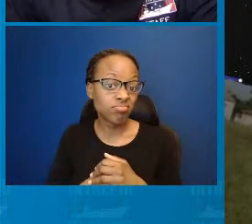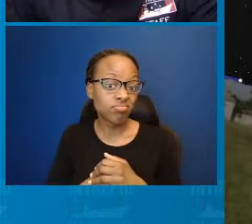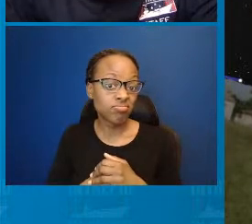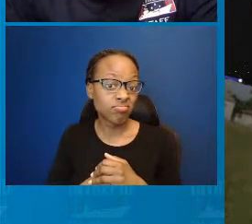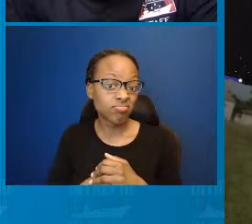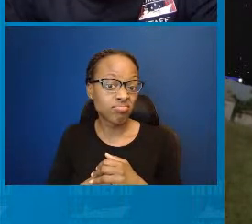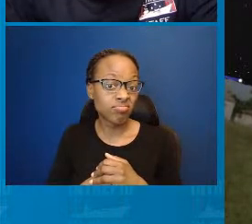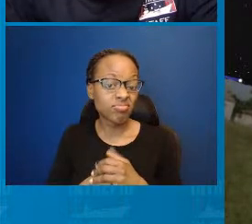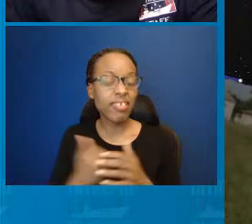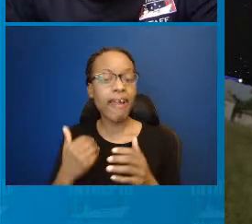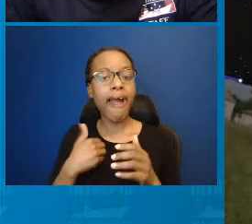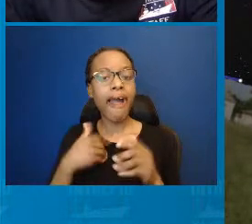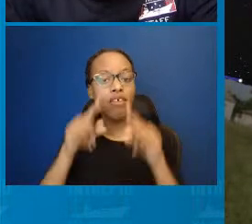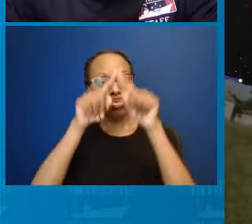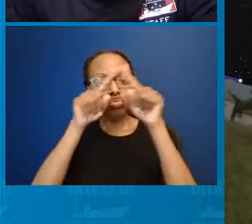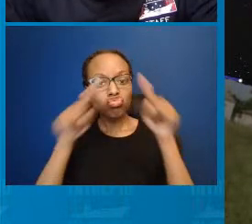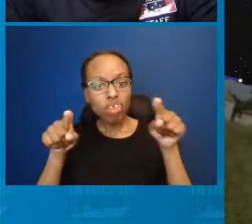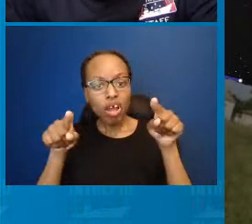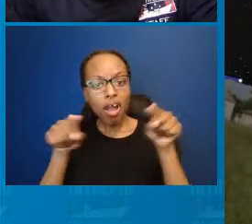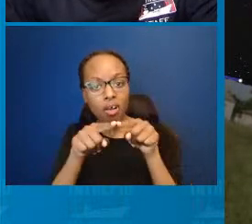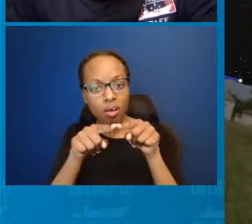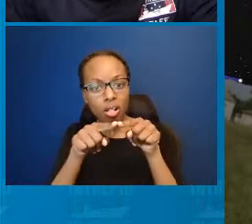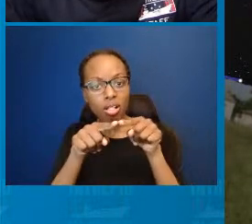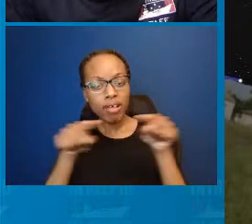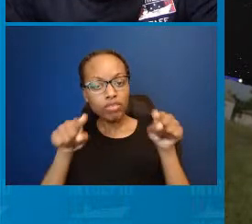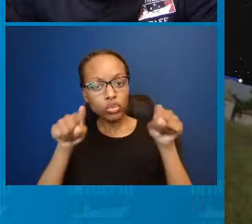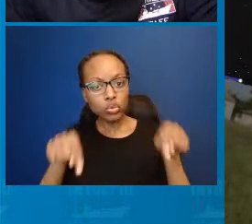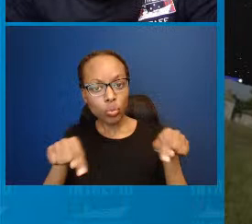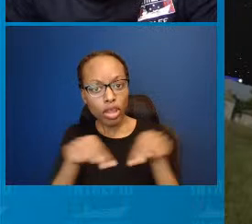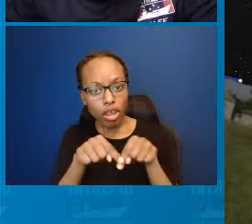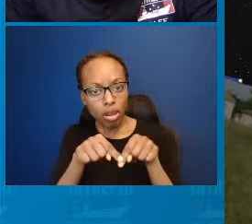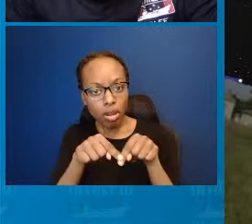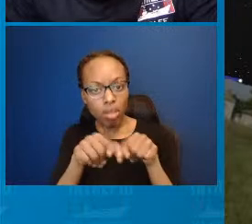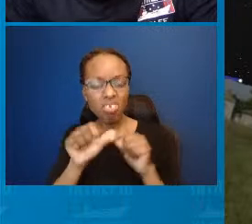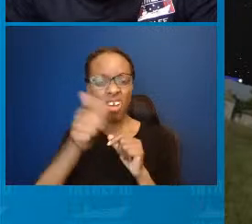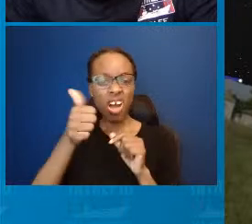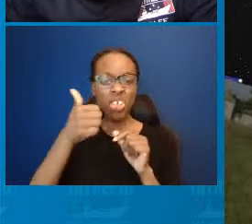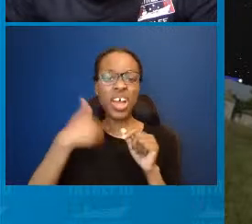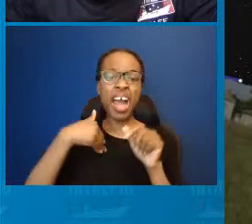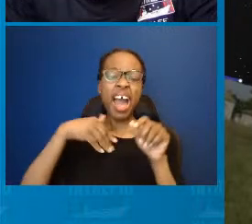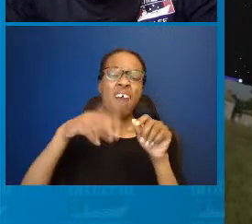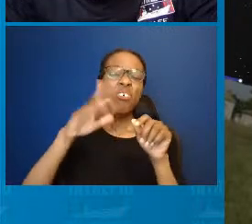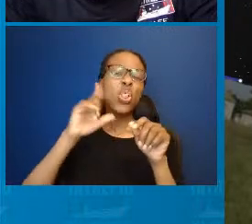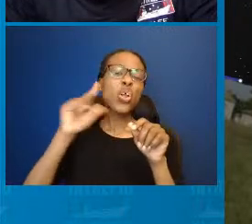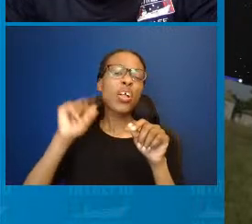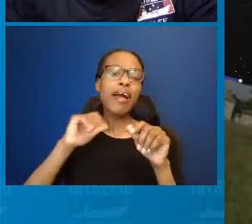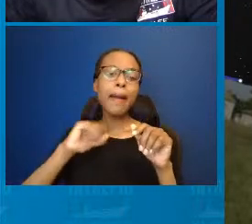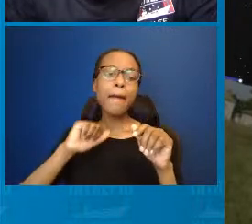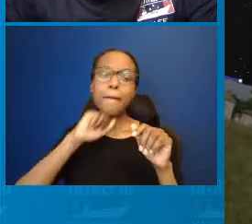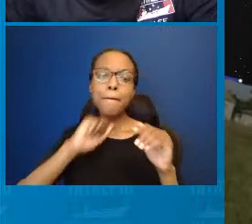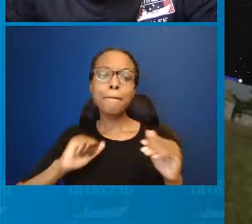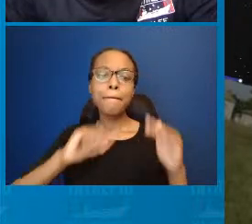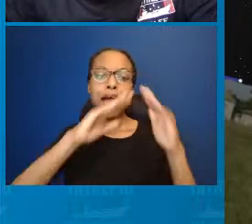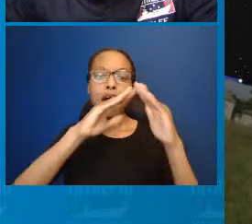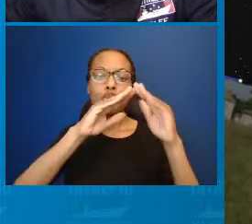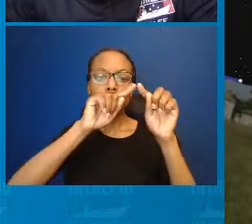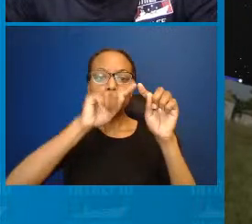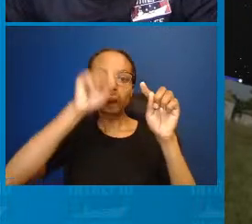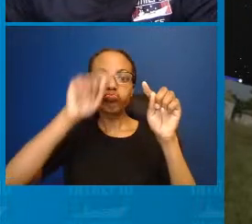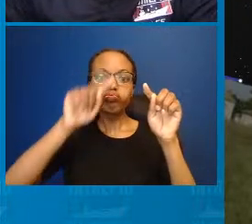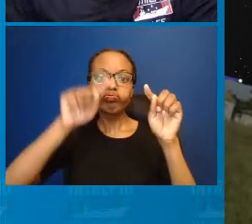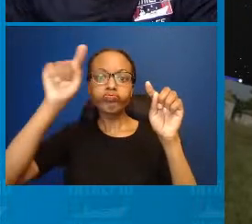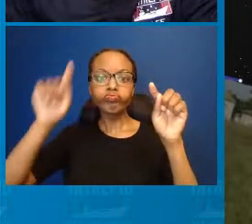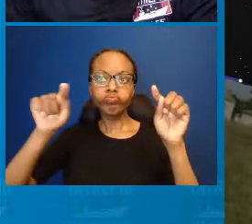one that has a triangle and a square. How about this one that looks like kind of like a mountain range? Right?